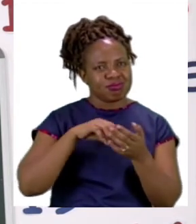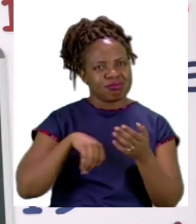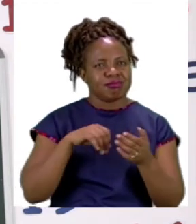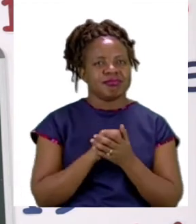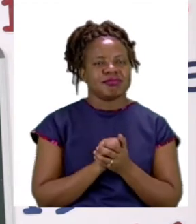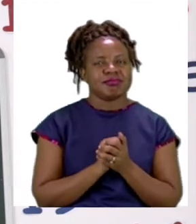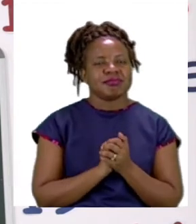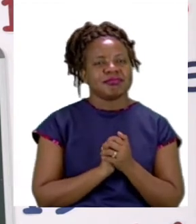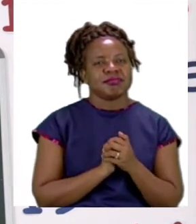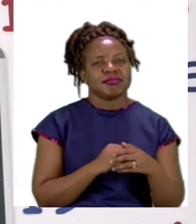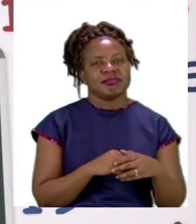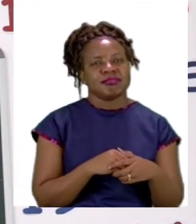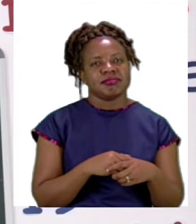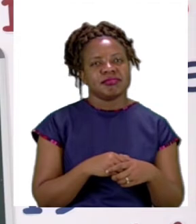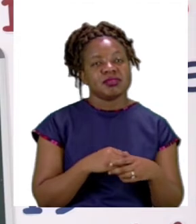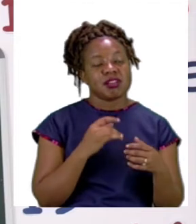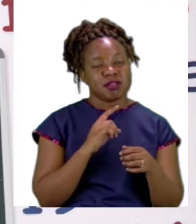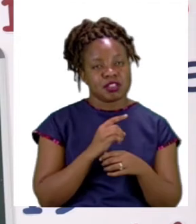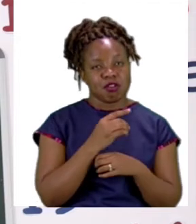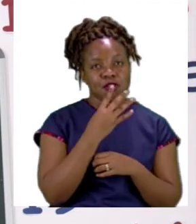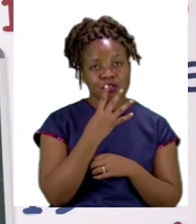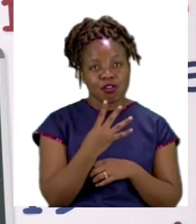So if we write our 4,